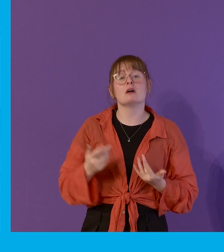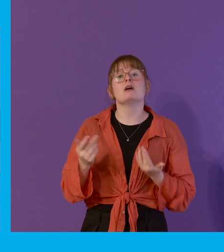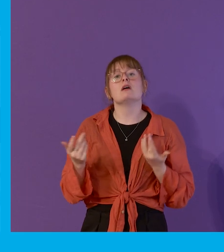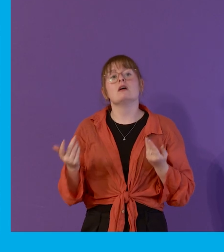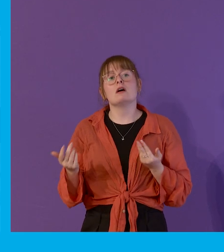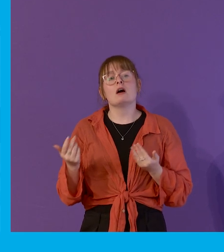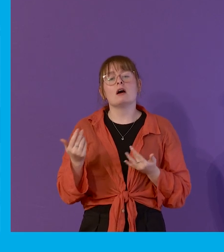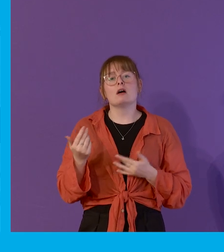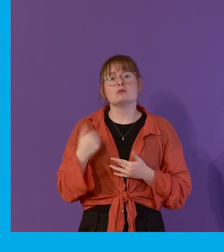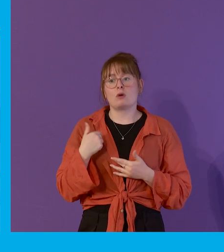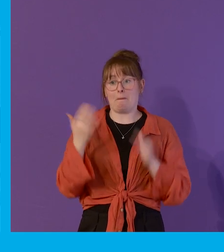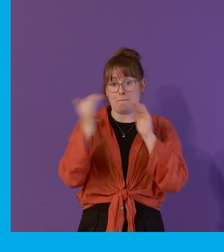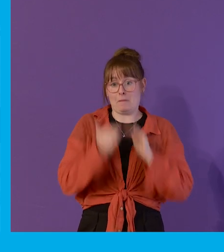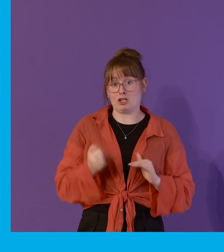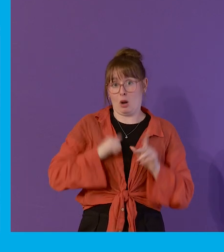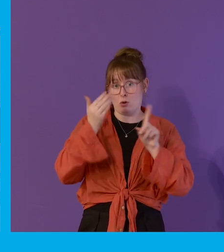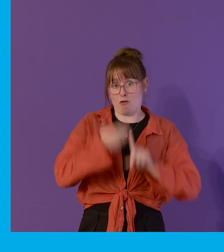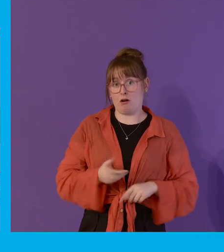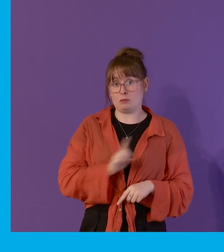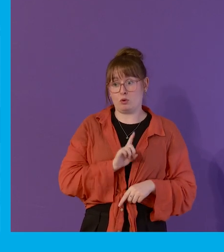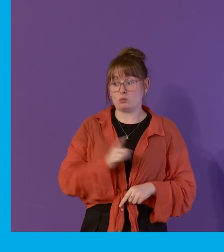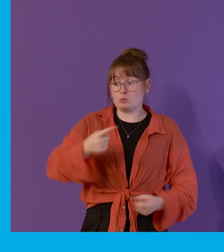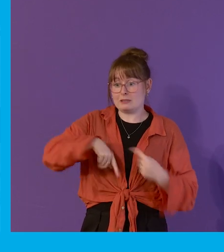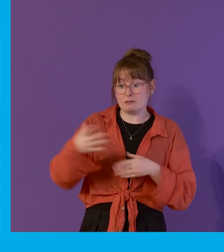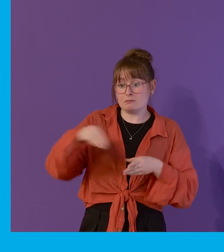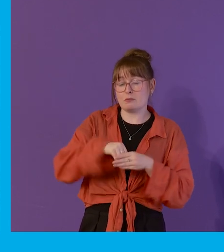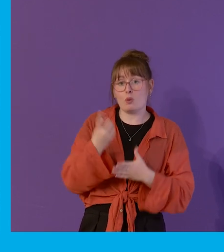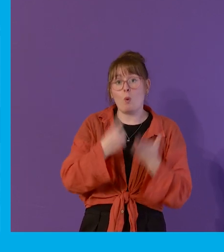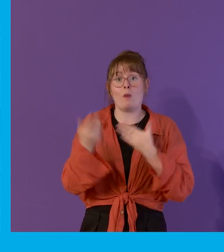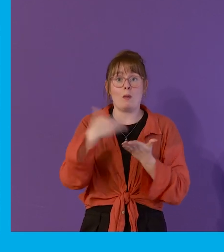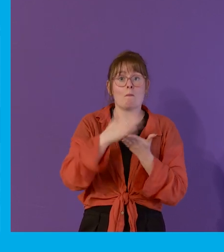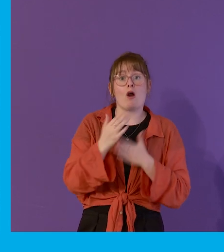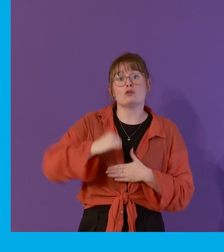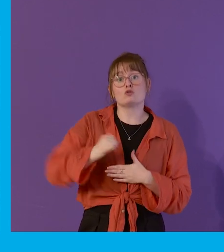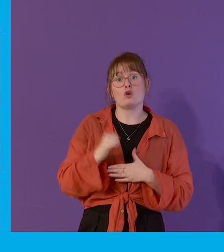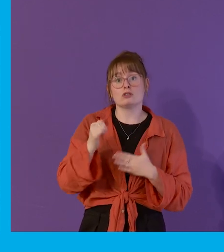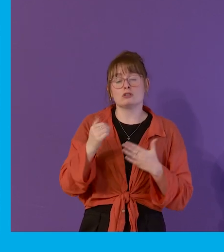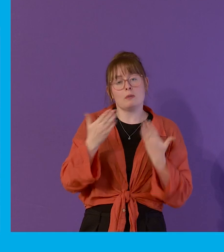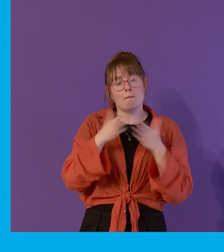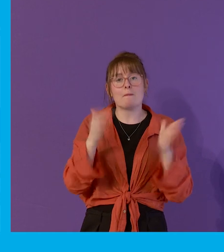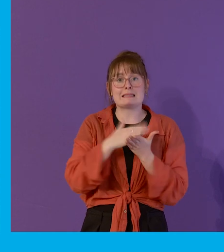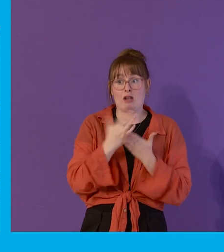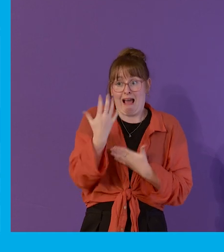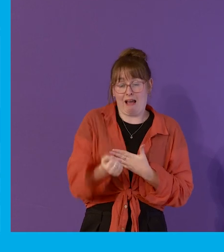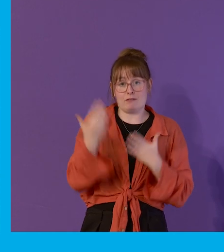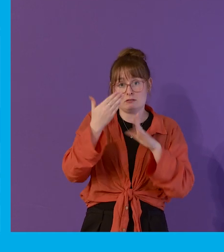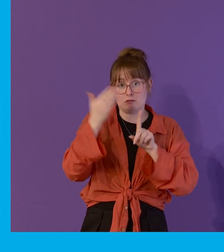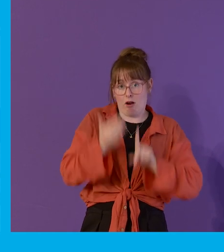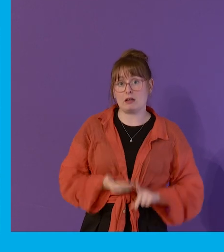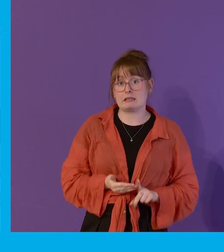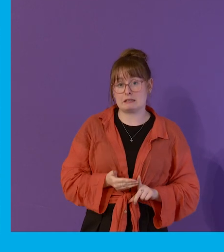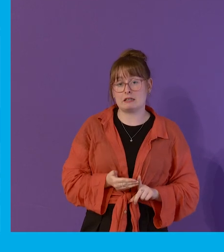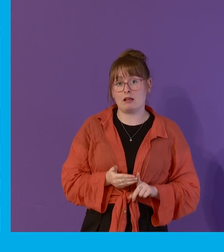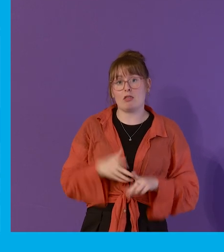And I say meeting our targets because we're the only part of the public sector that has any targets or any obligation to do any participatory